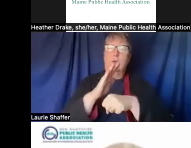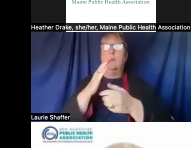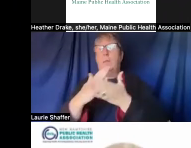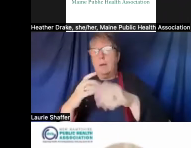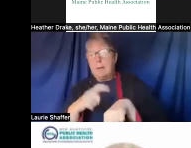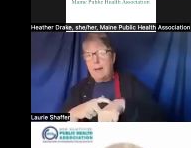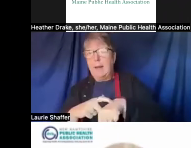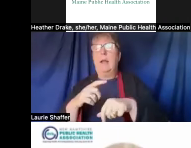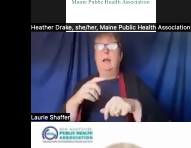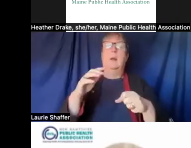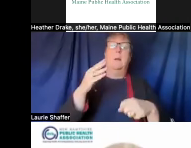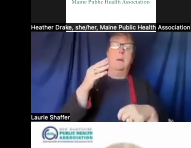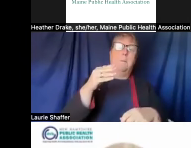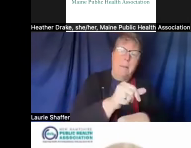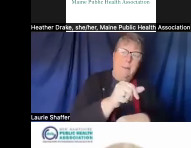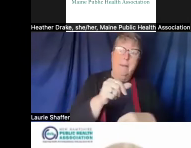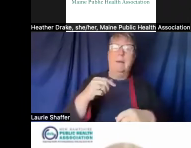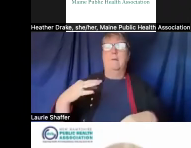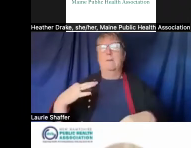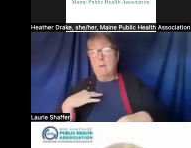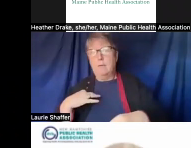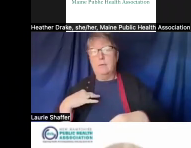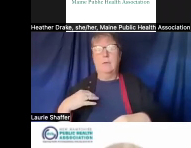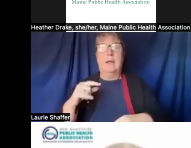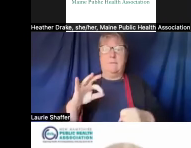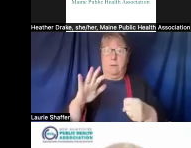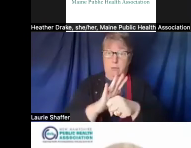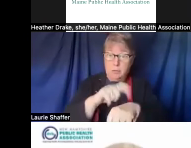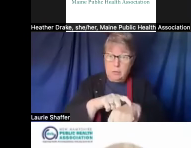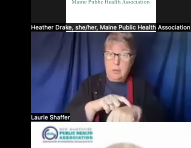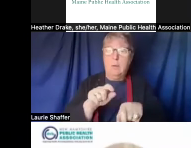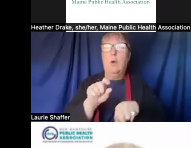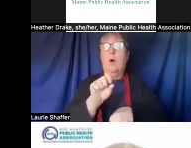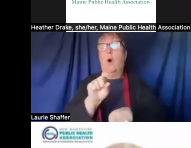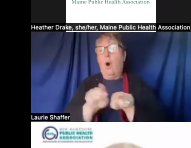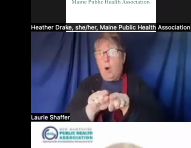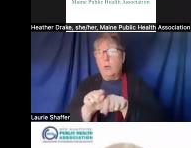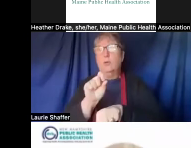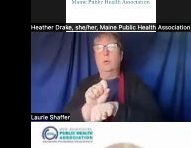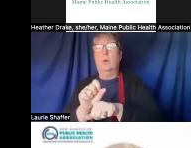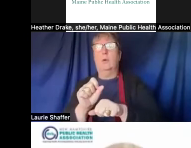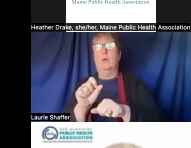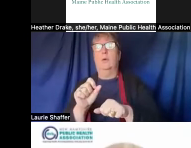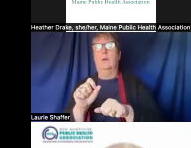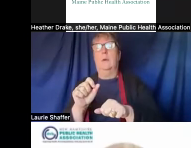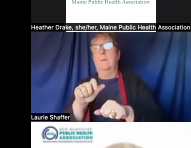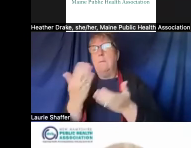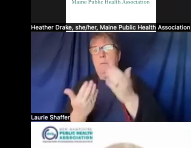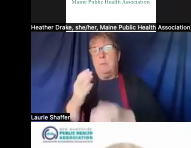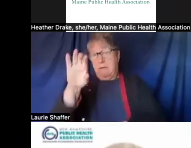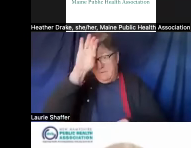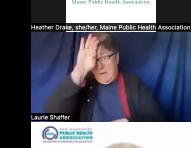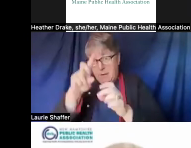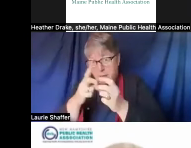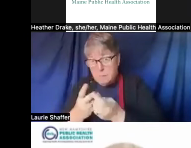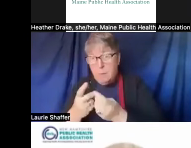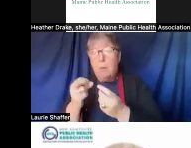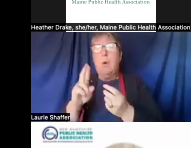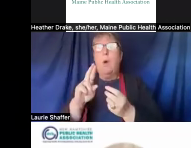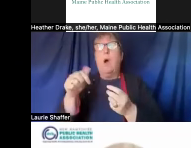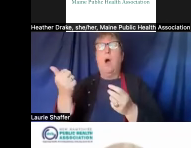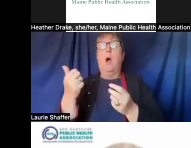most likely the building inspector and the health officer, or part of the fire department and the health officer. So they juggle a lot of roles in their community and wear a lot of hats.